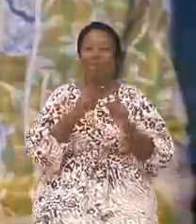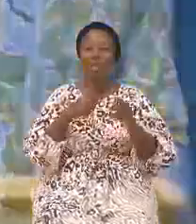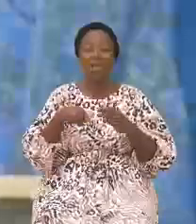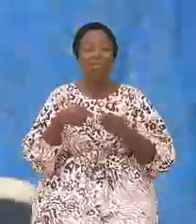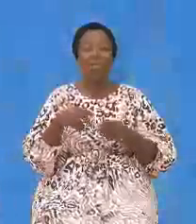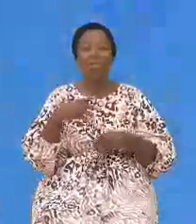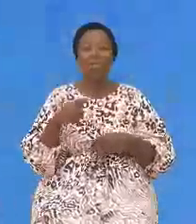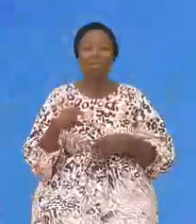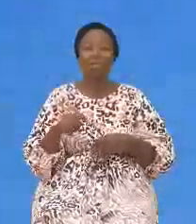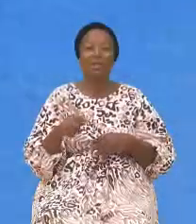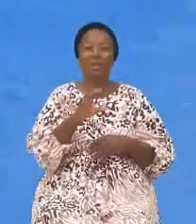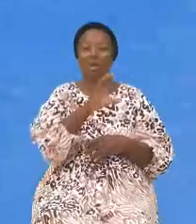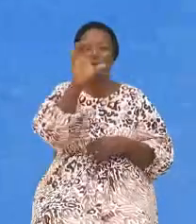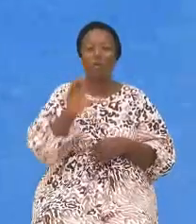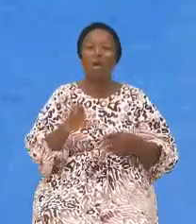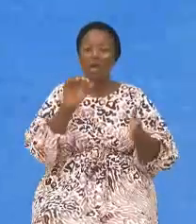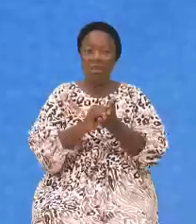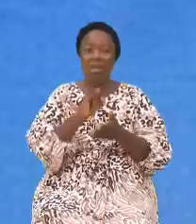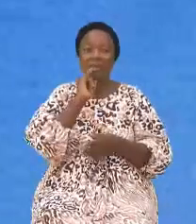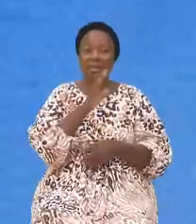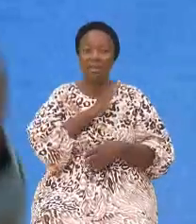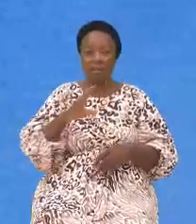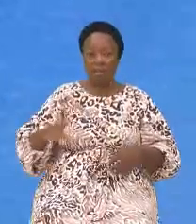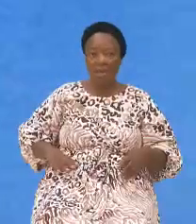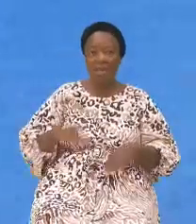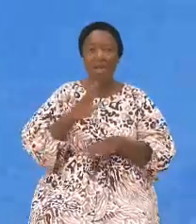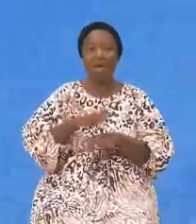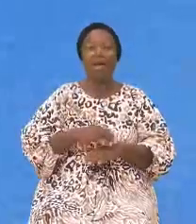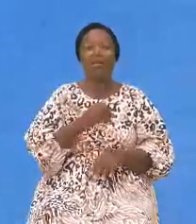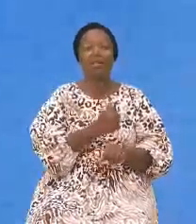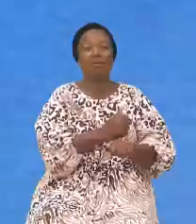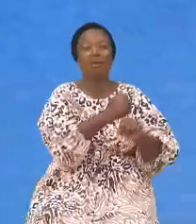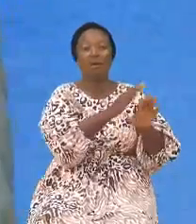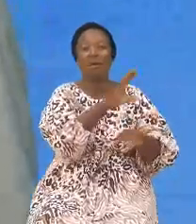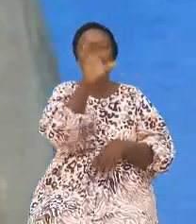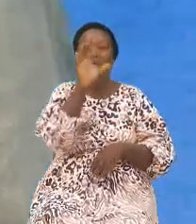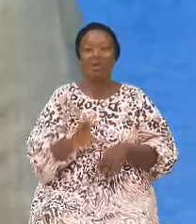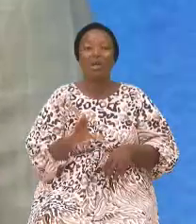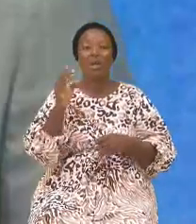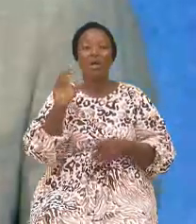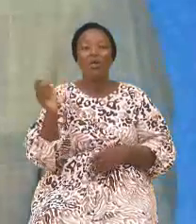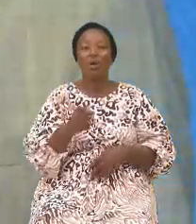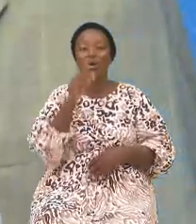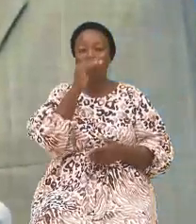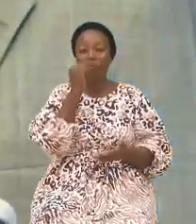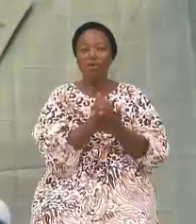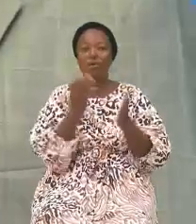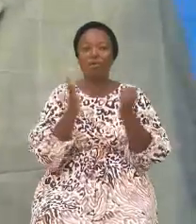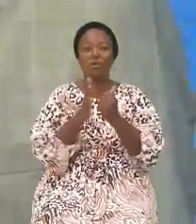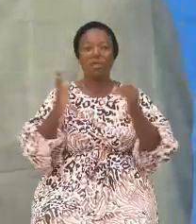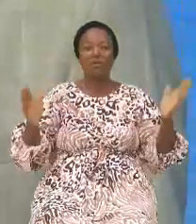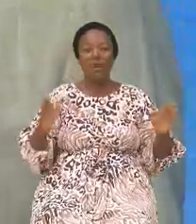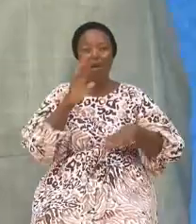Now, remember, we're talking about the cross. That's Christ at